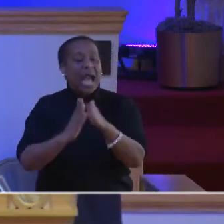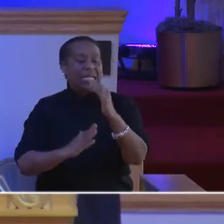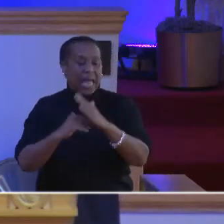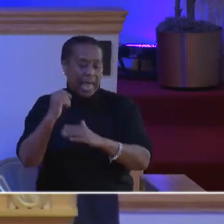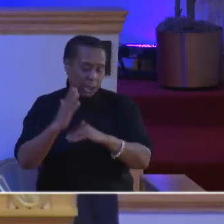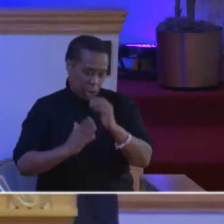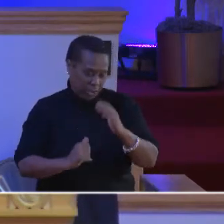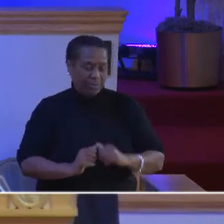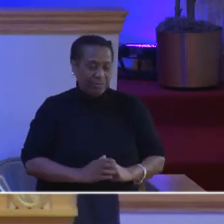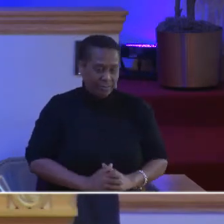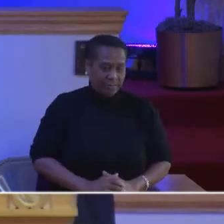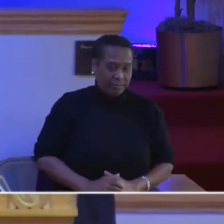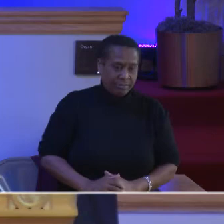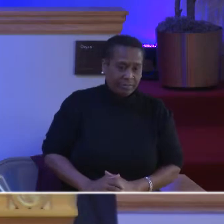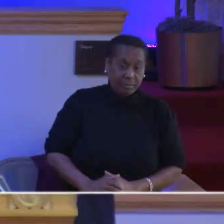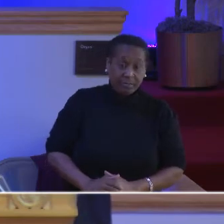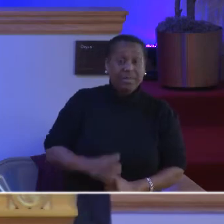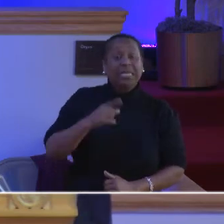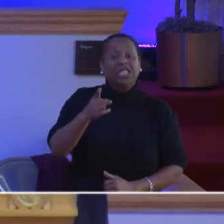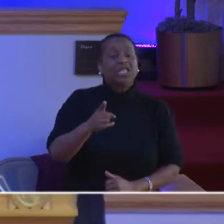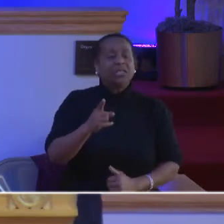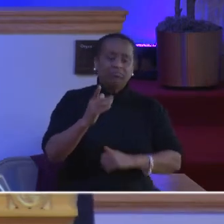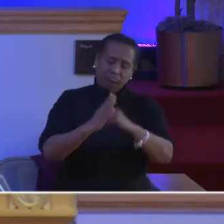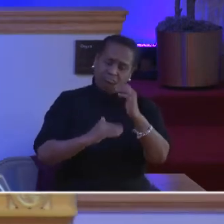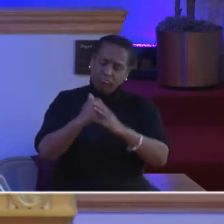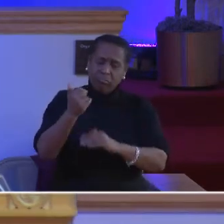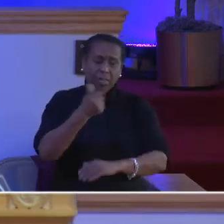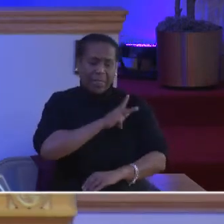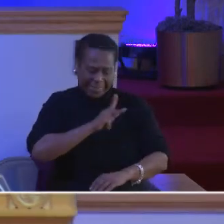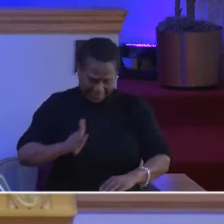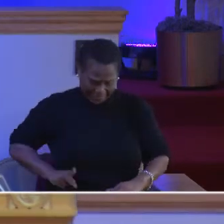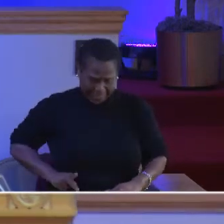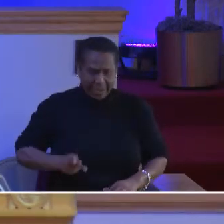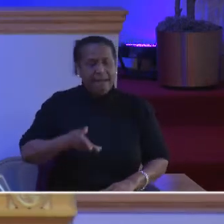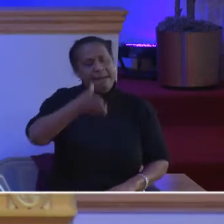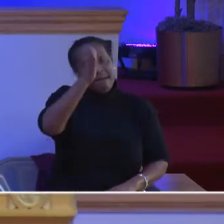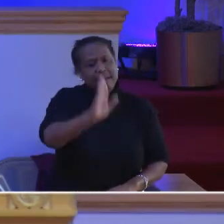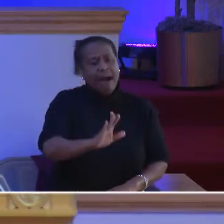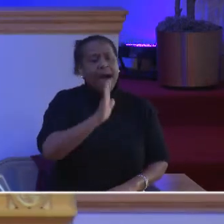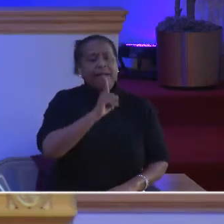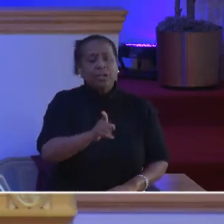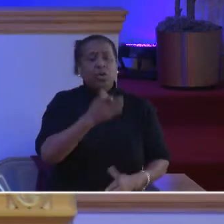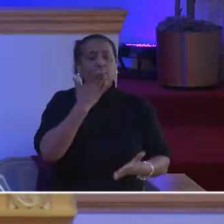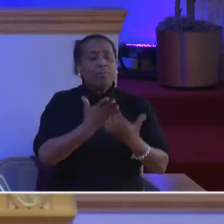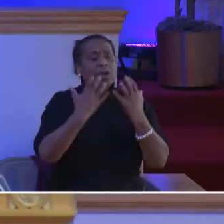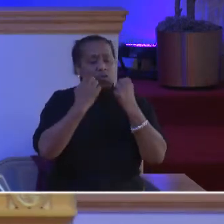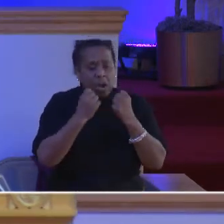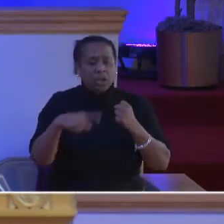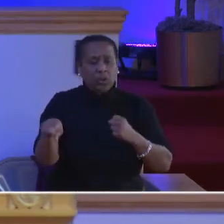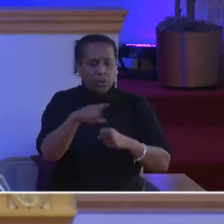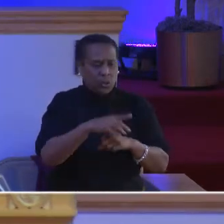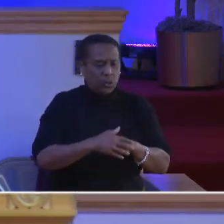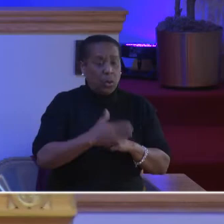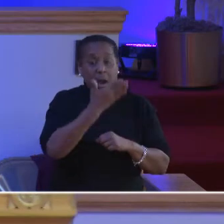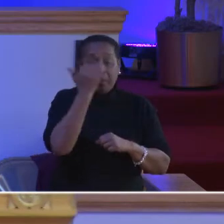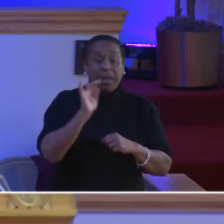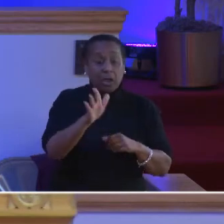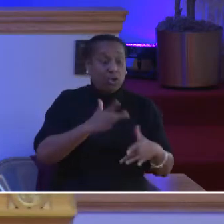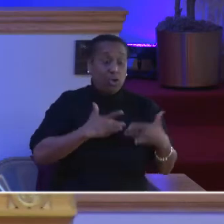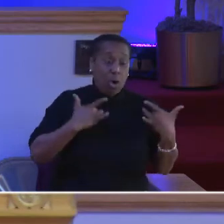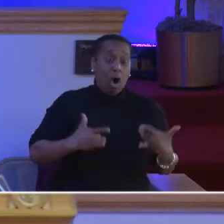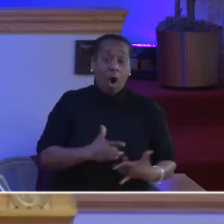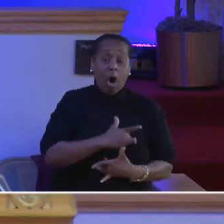consolation. She consoles the king by saying, "God is going to be gracious to you because your heart